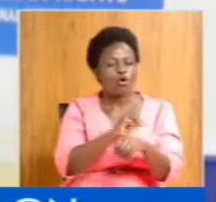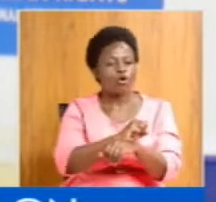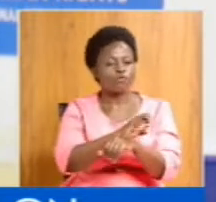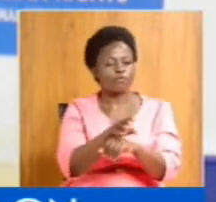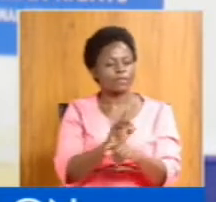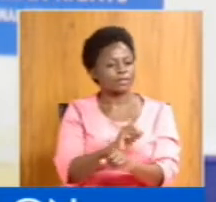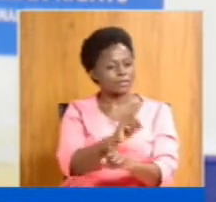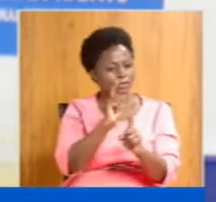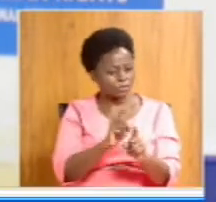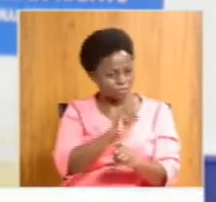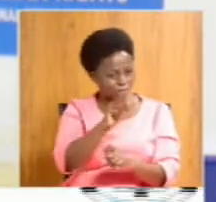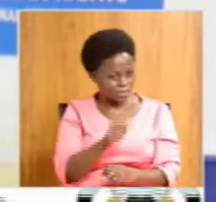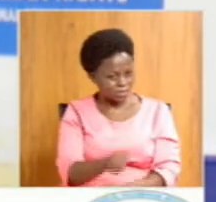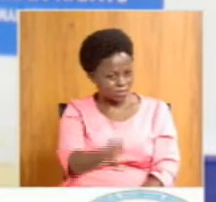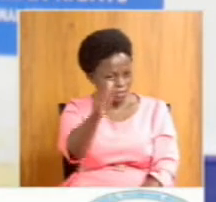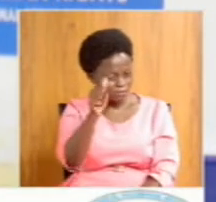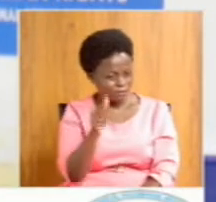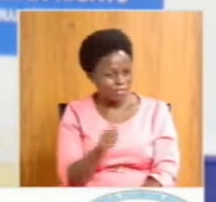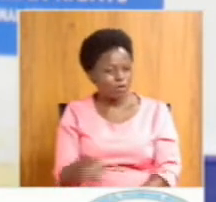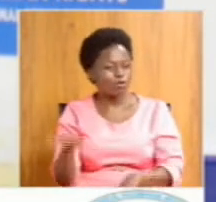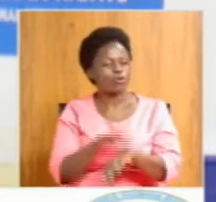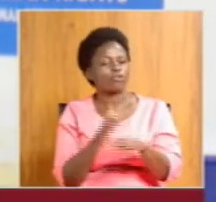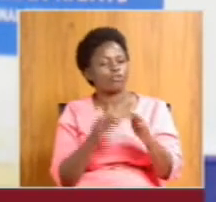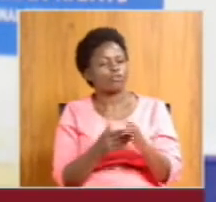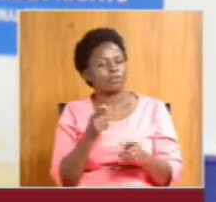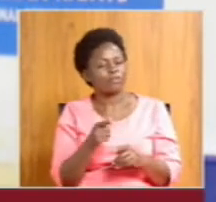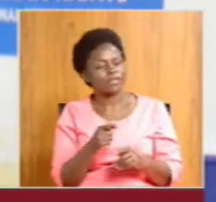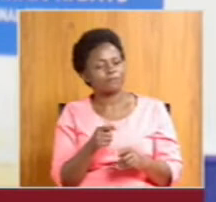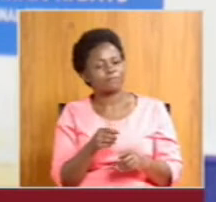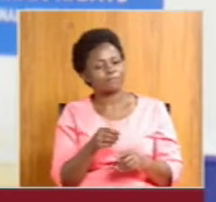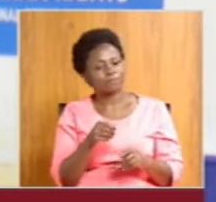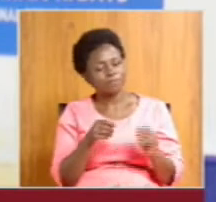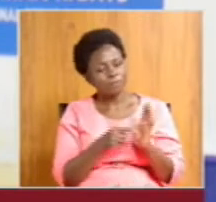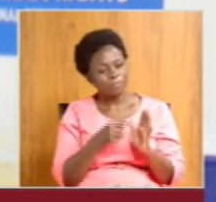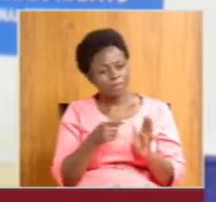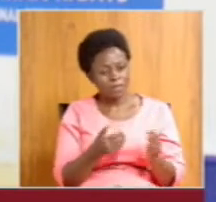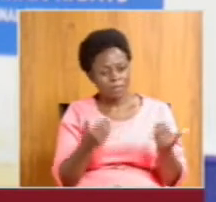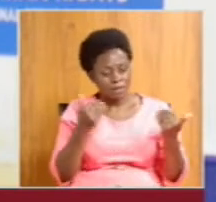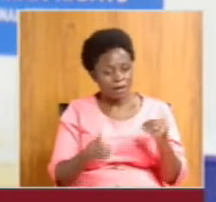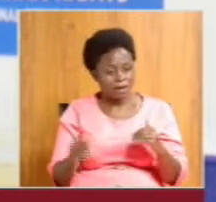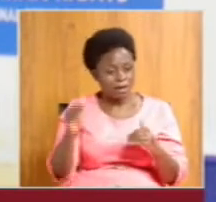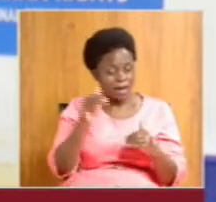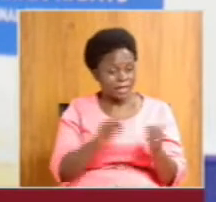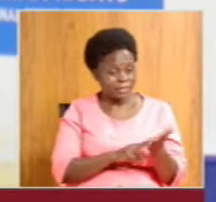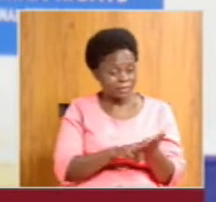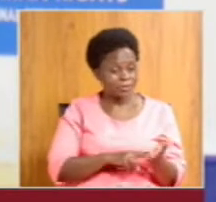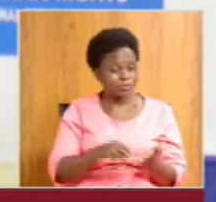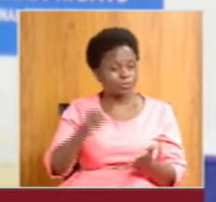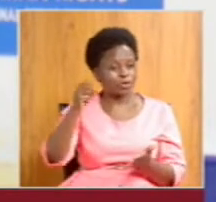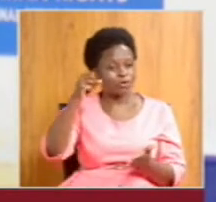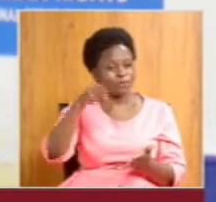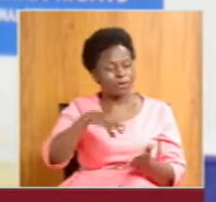That is a question we should ask ourselves. Now, on top of that, global research actually shows that the current highest consumption of power